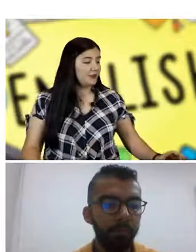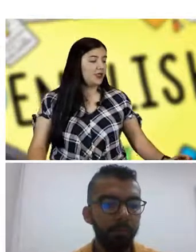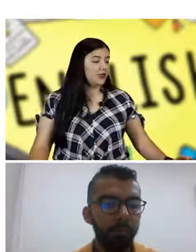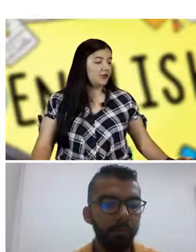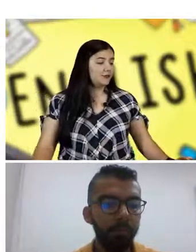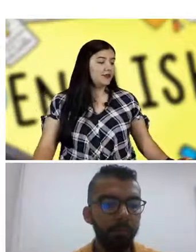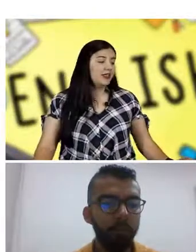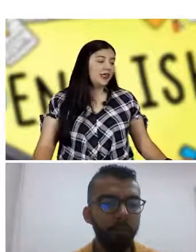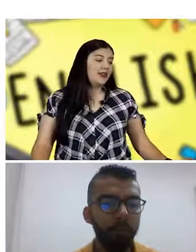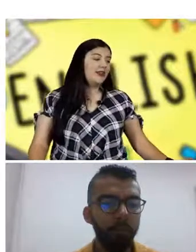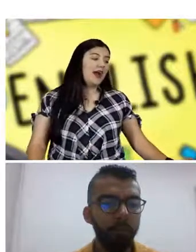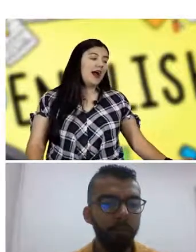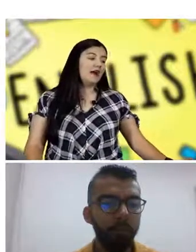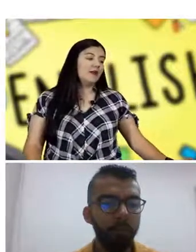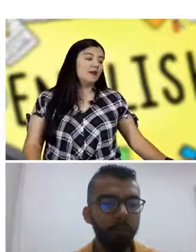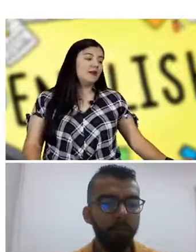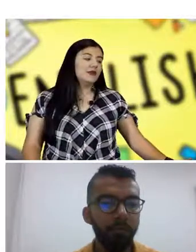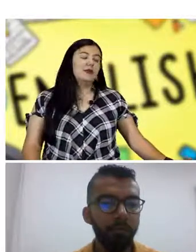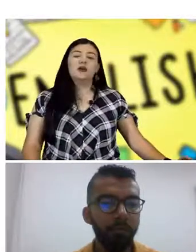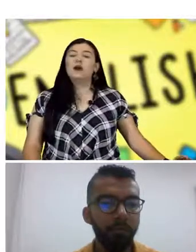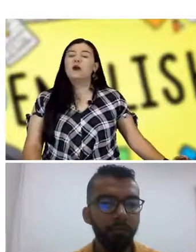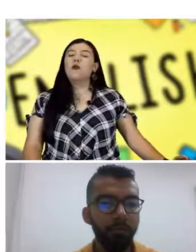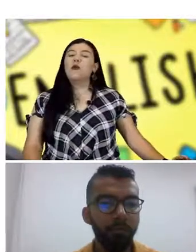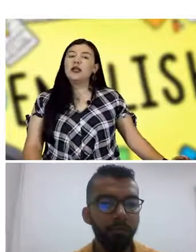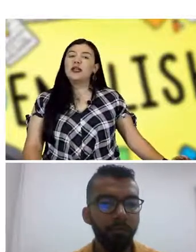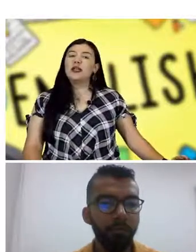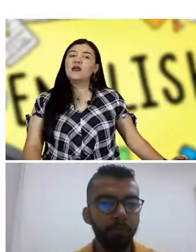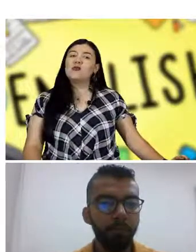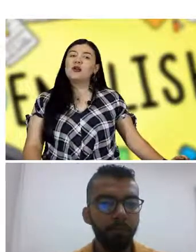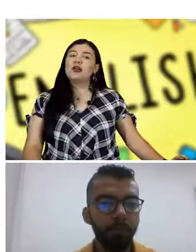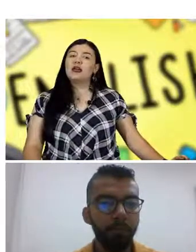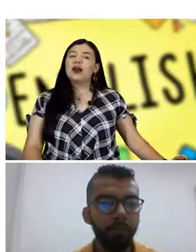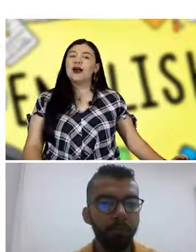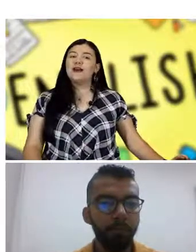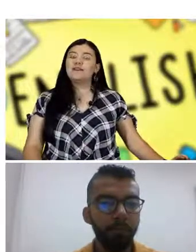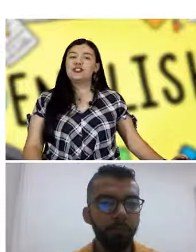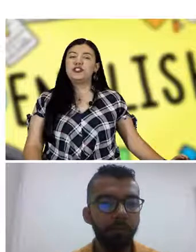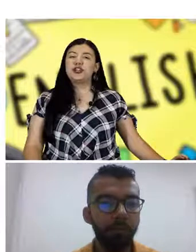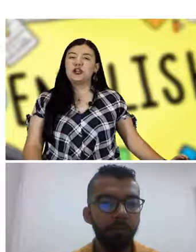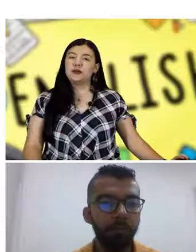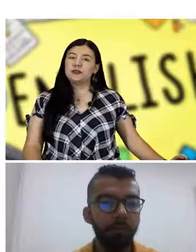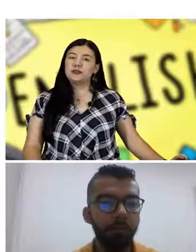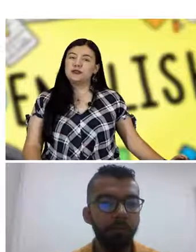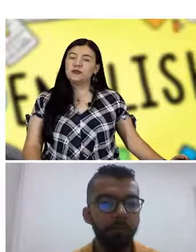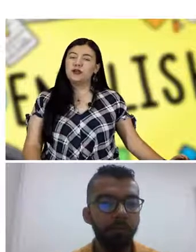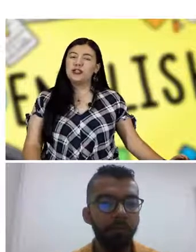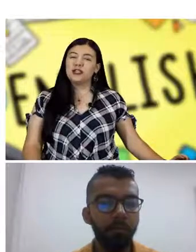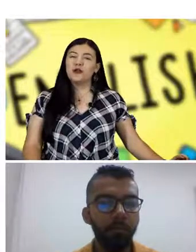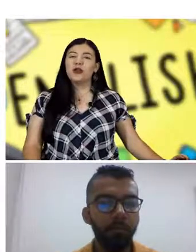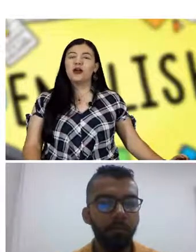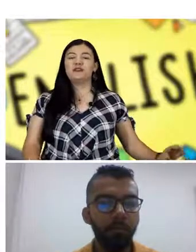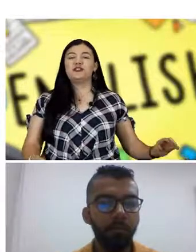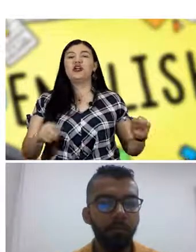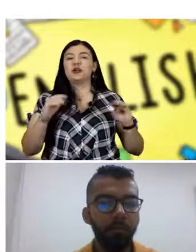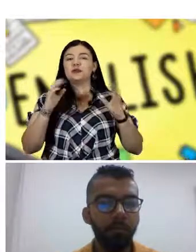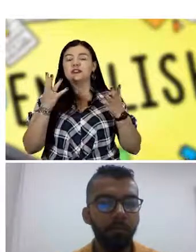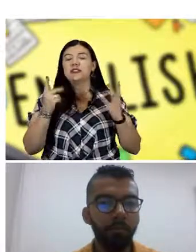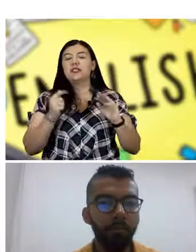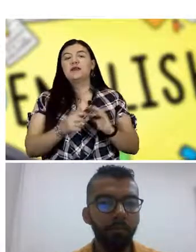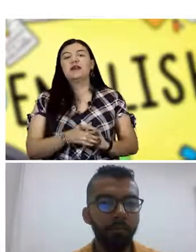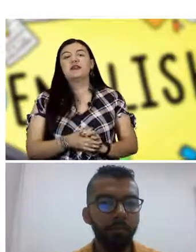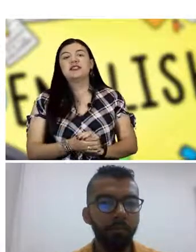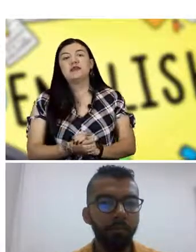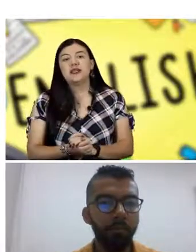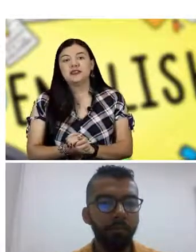Stomachache. Good. Now, where can we have germs? Where can we have